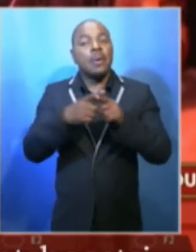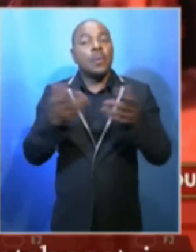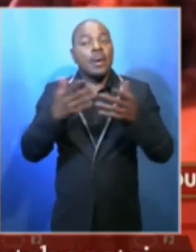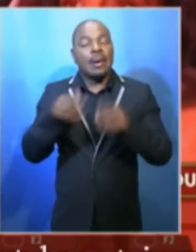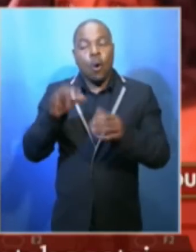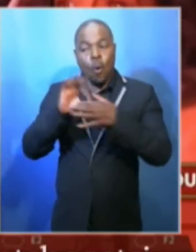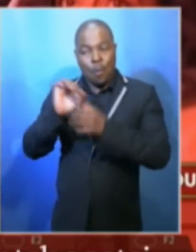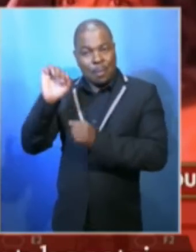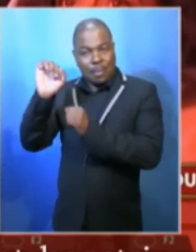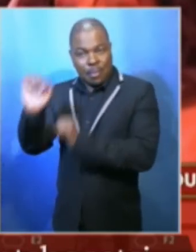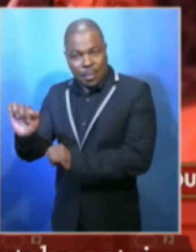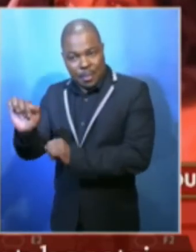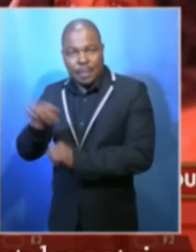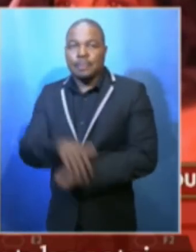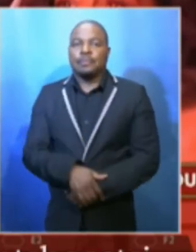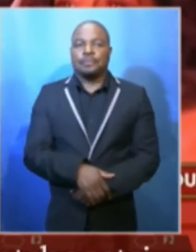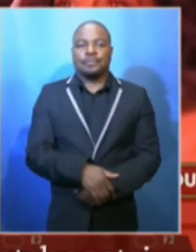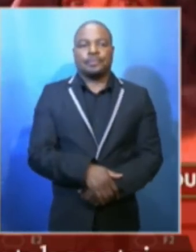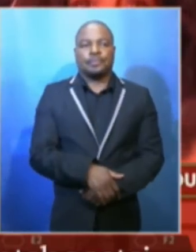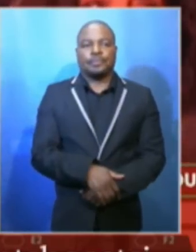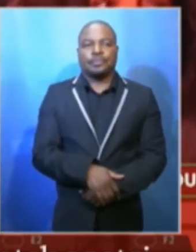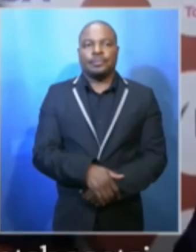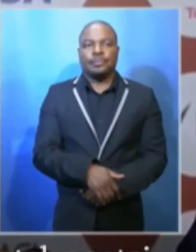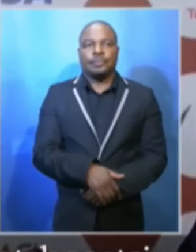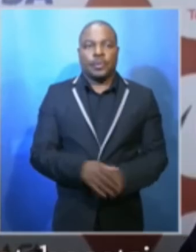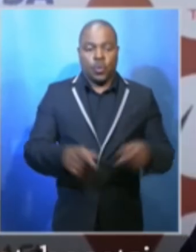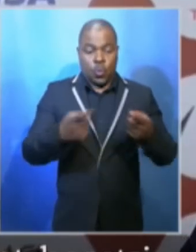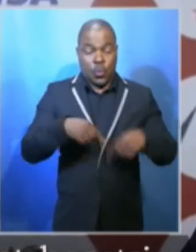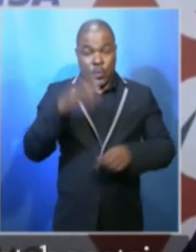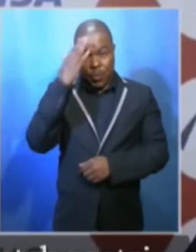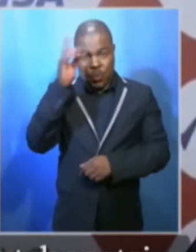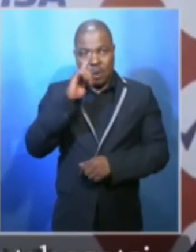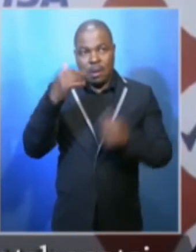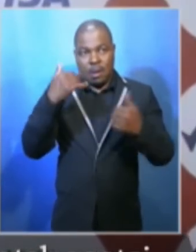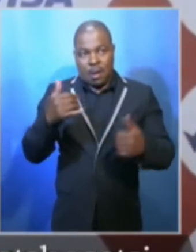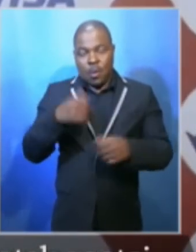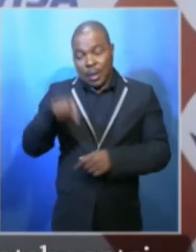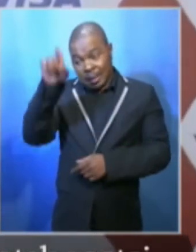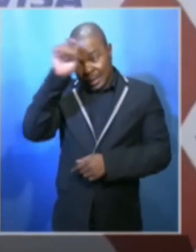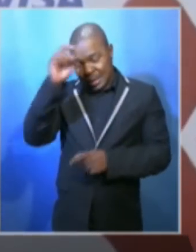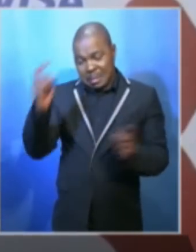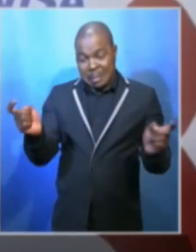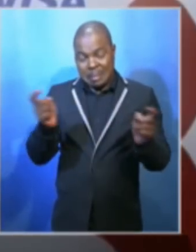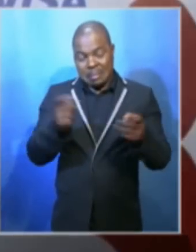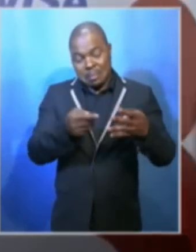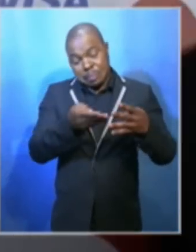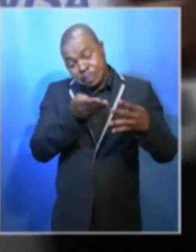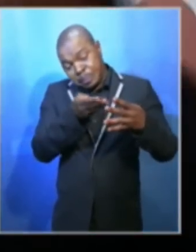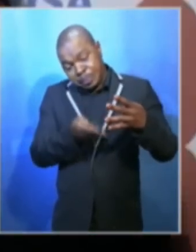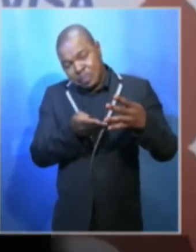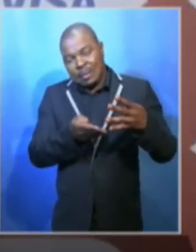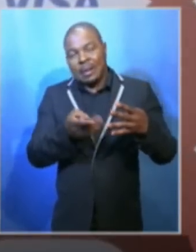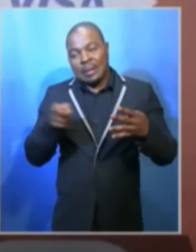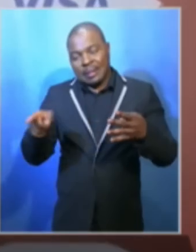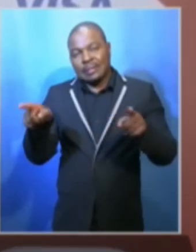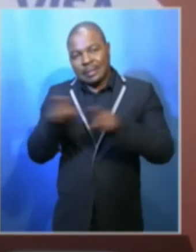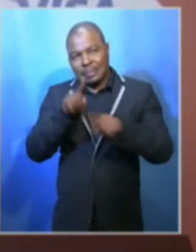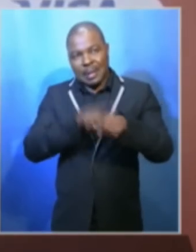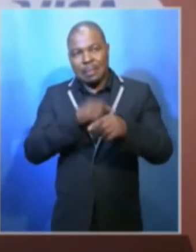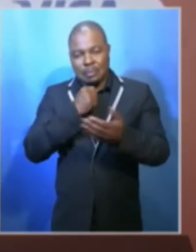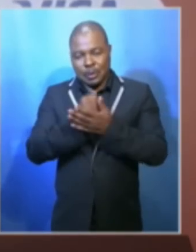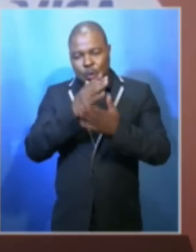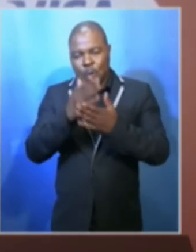Egipto. We know that since we have drawn with Egypt, and Egypt will try to make sure that they circle the scores